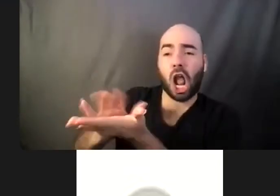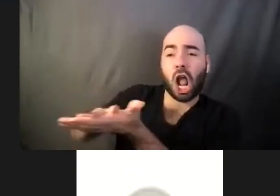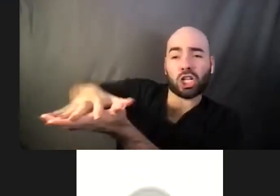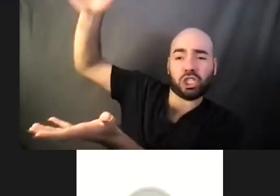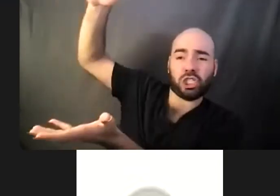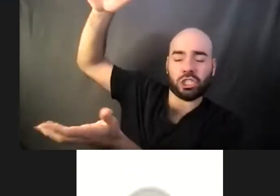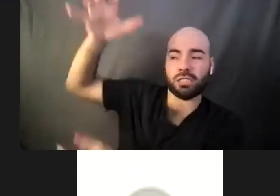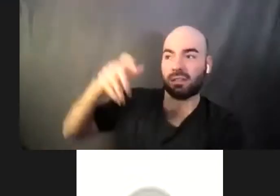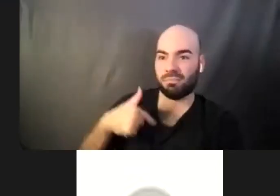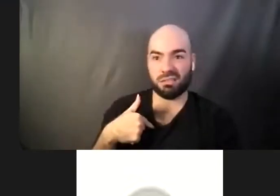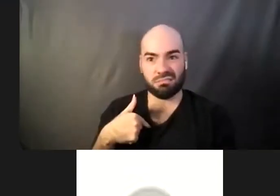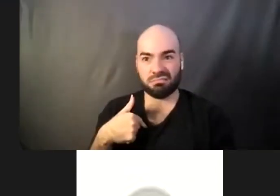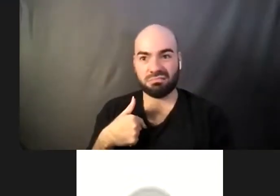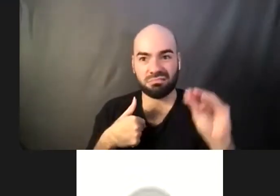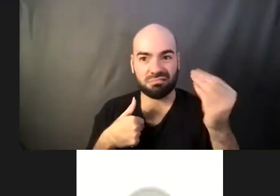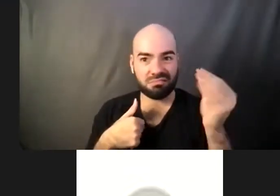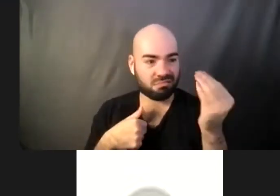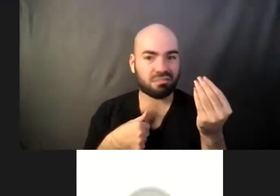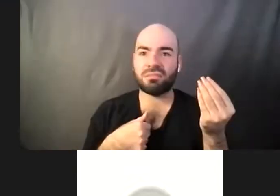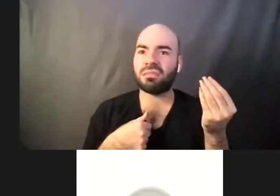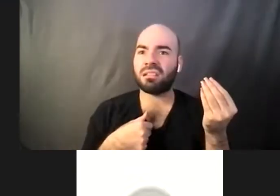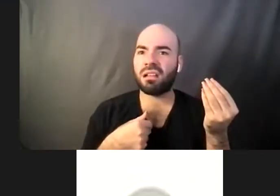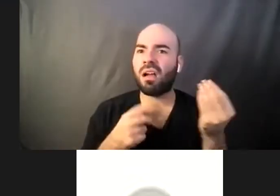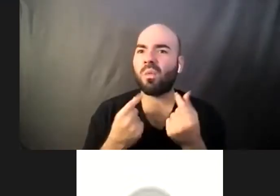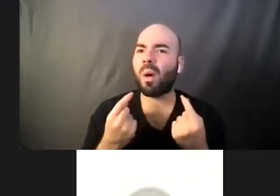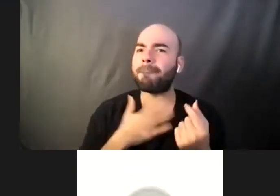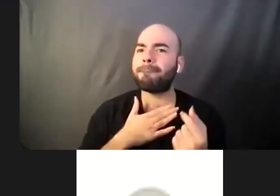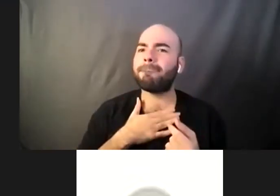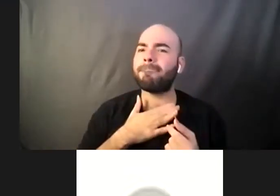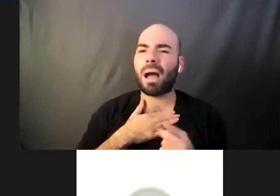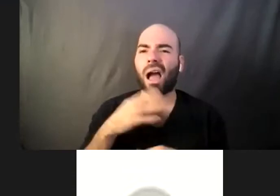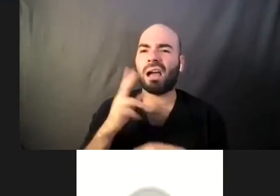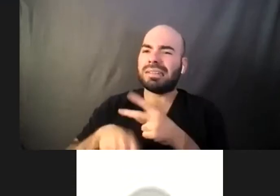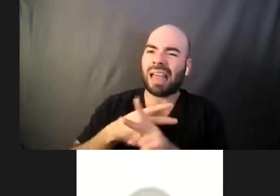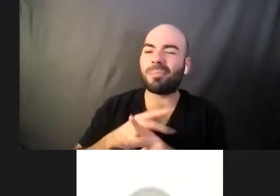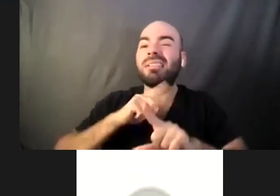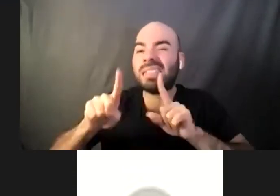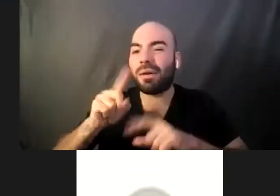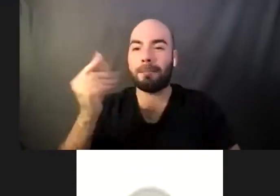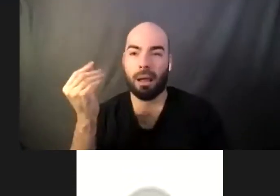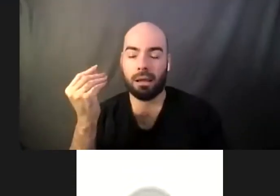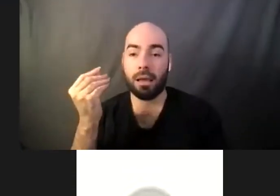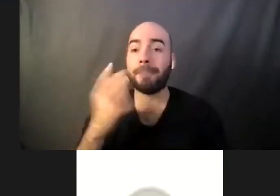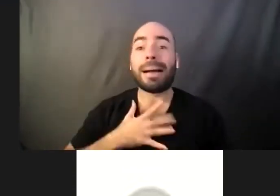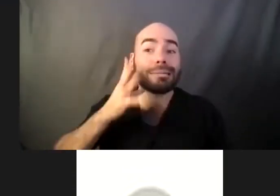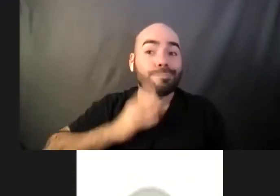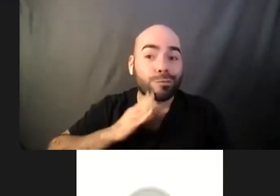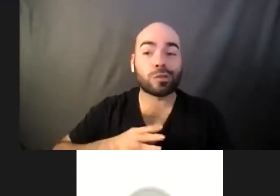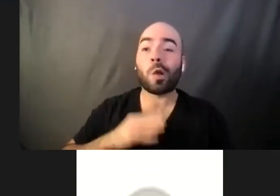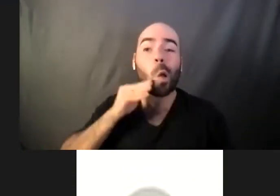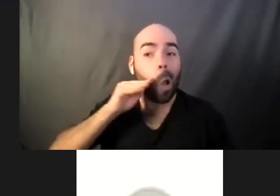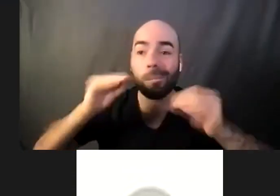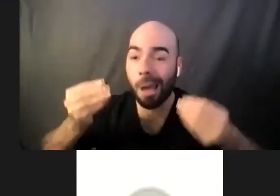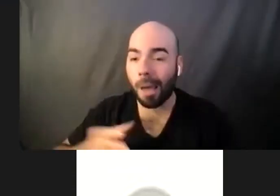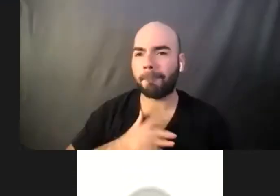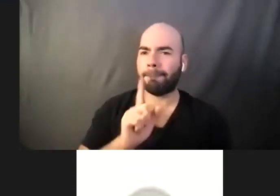ask myself, you know, what is it that I have that's capital? And I realized that my personal experience, being homeless, being Black, being gay, that these